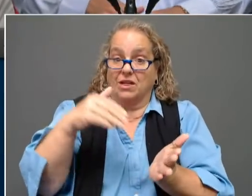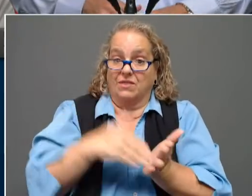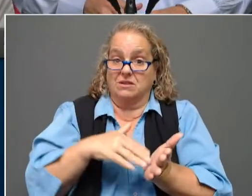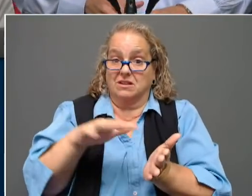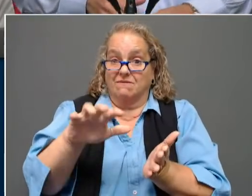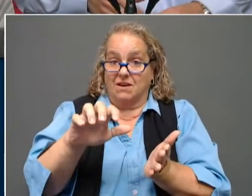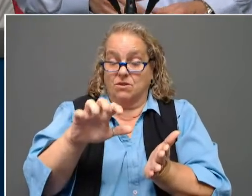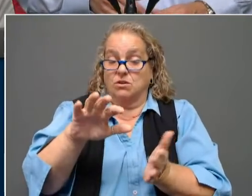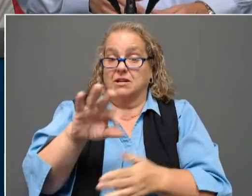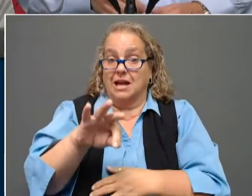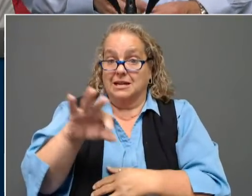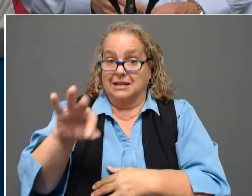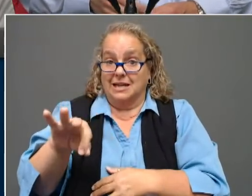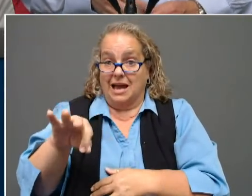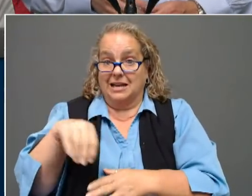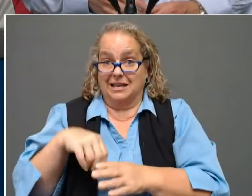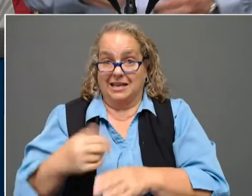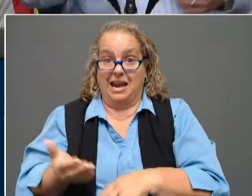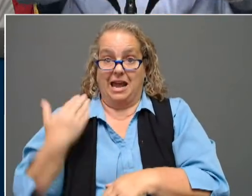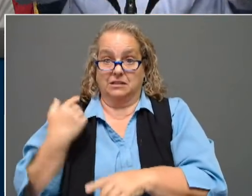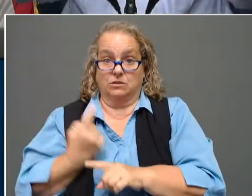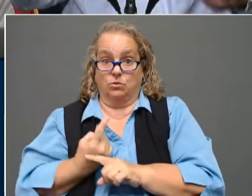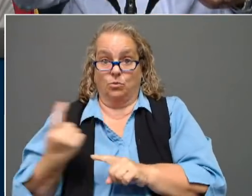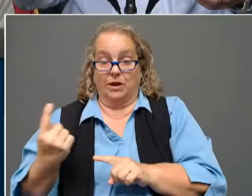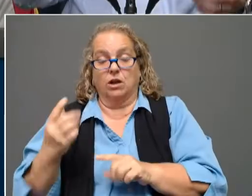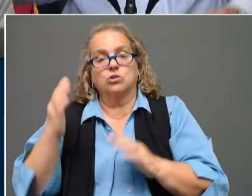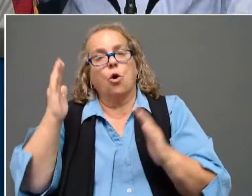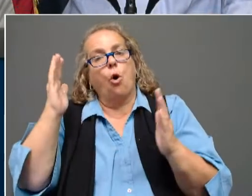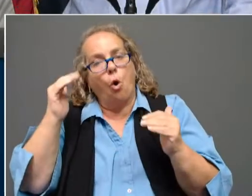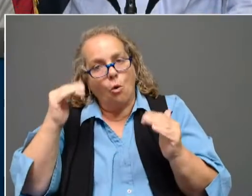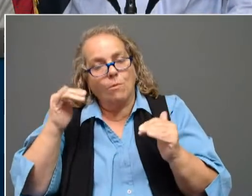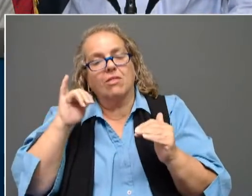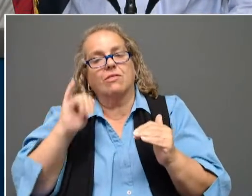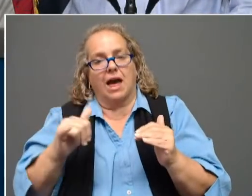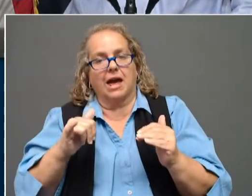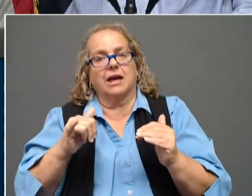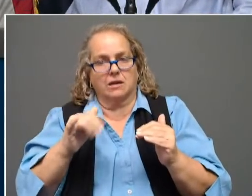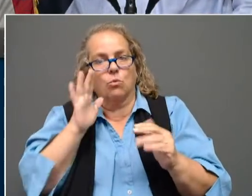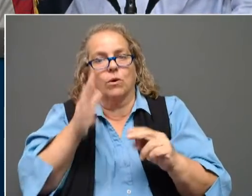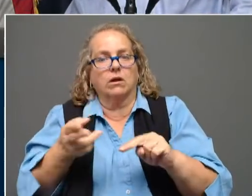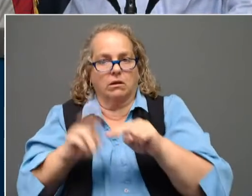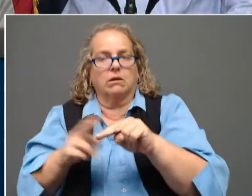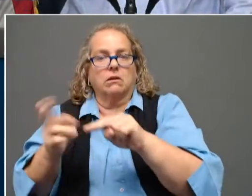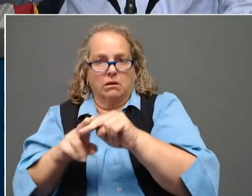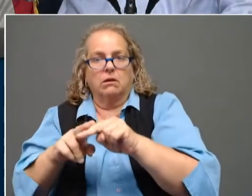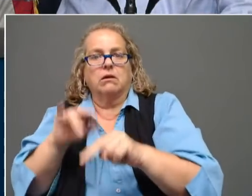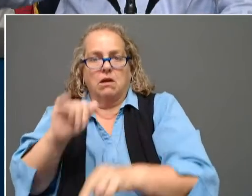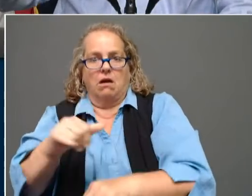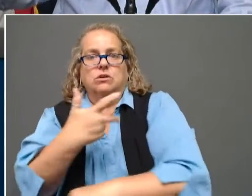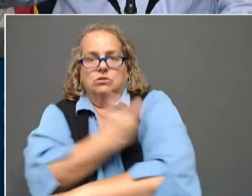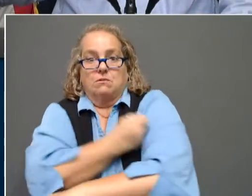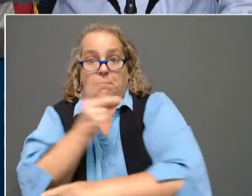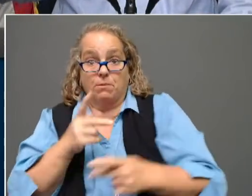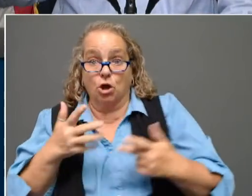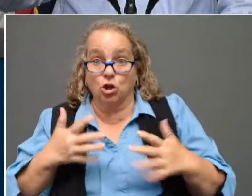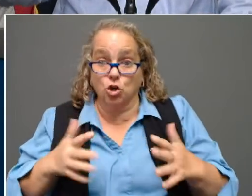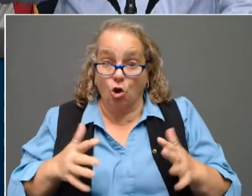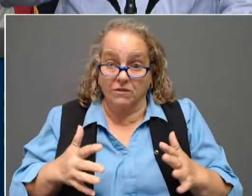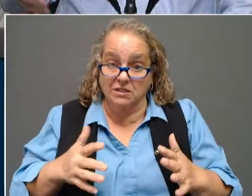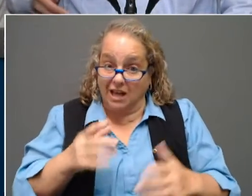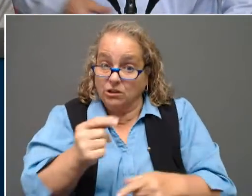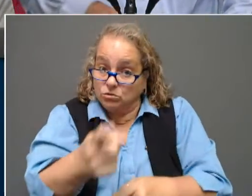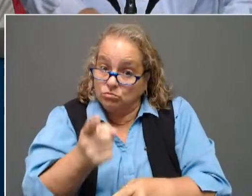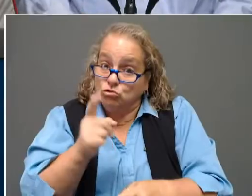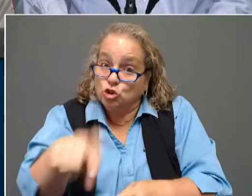30,599 in this last week. Let's hope that that's a trend, whether that is people being nervous, and you rightfully should be if you're